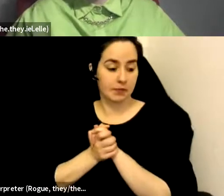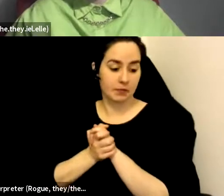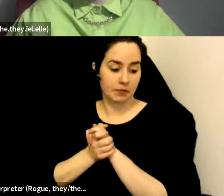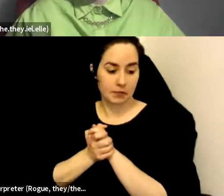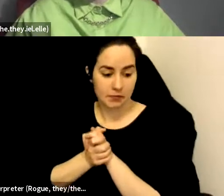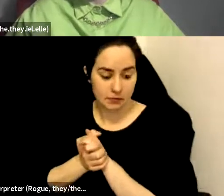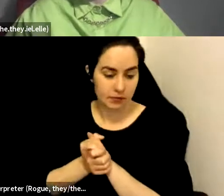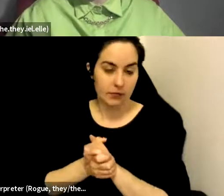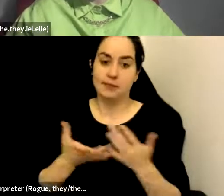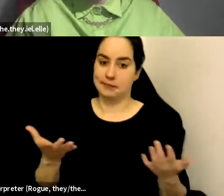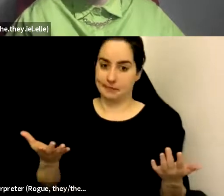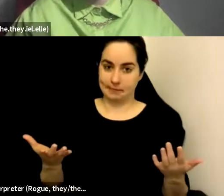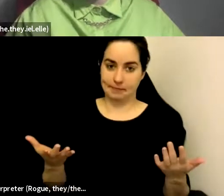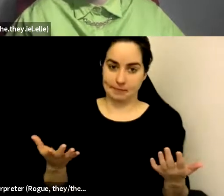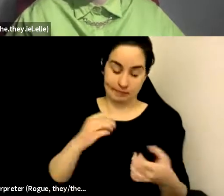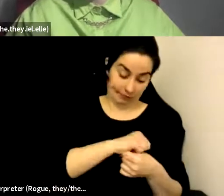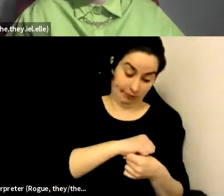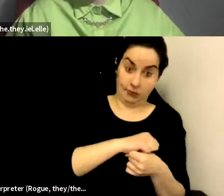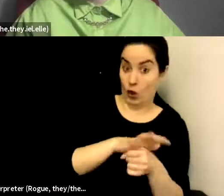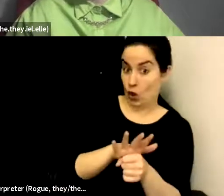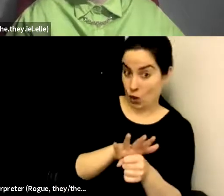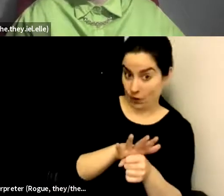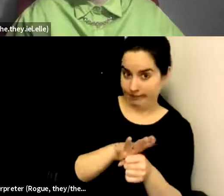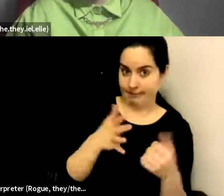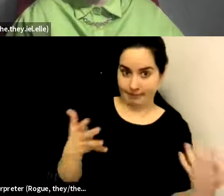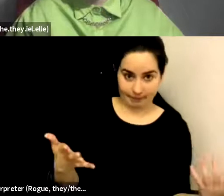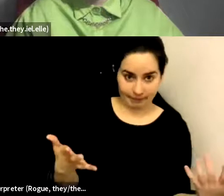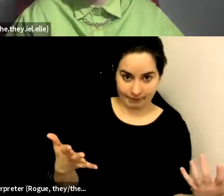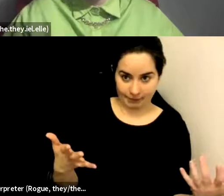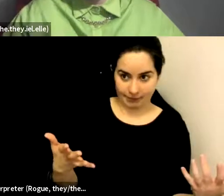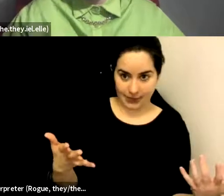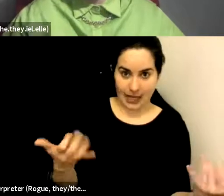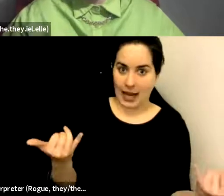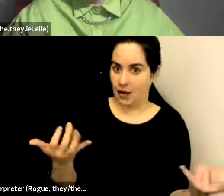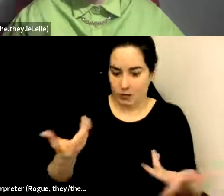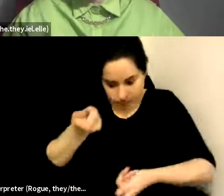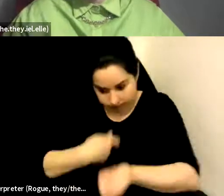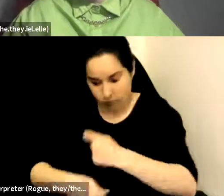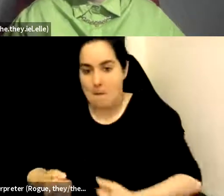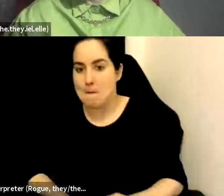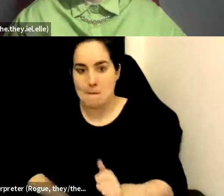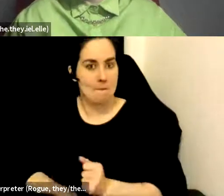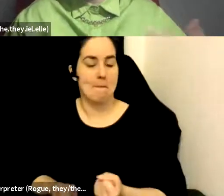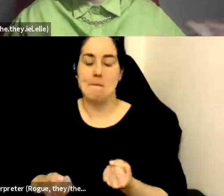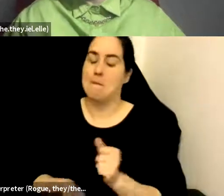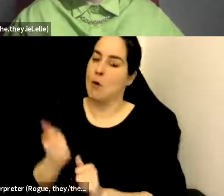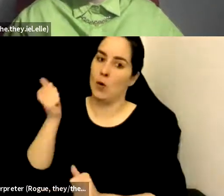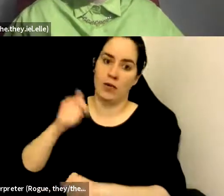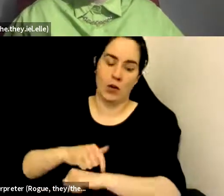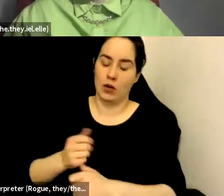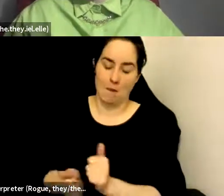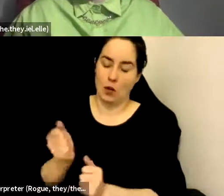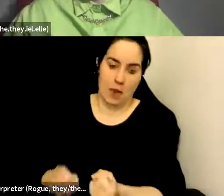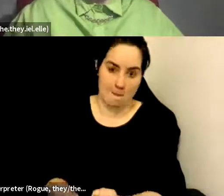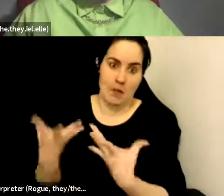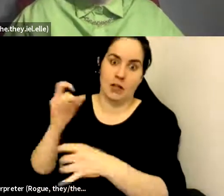because of the pandemic, like so much of our work is connected to technology. And I'm